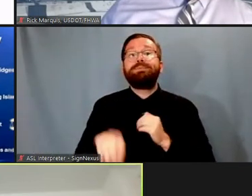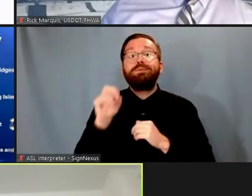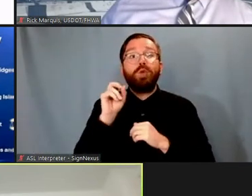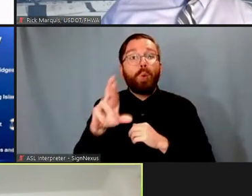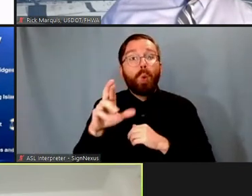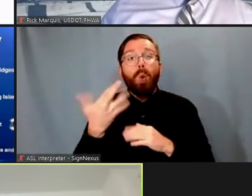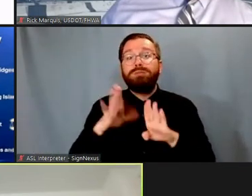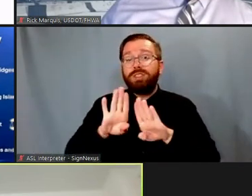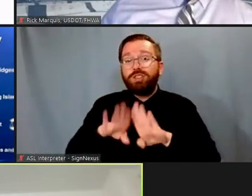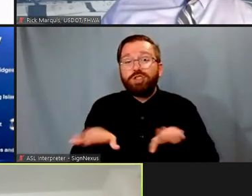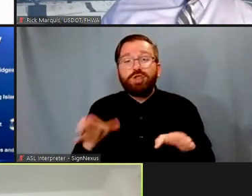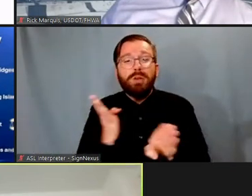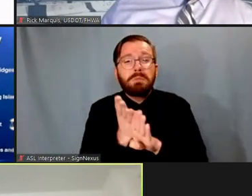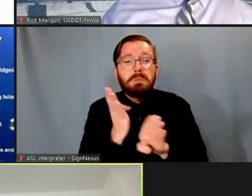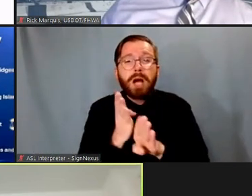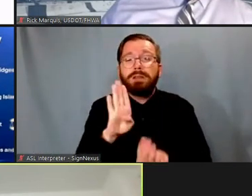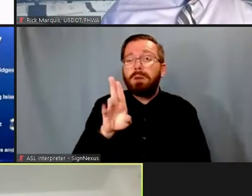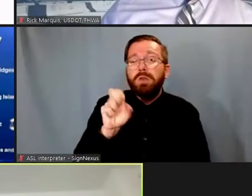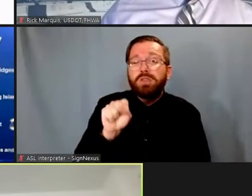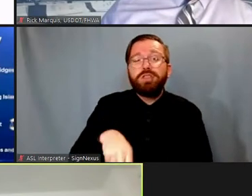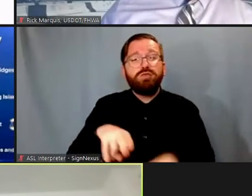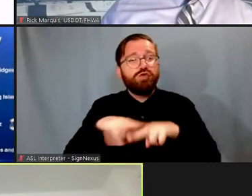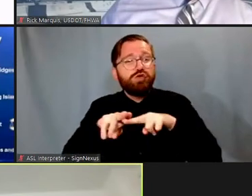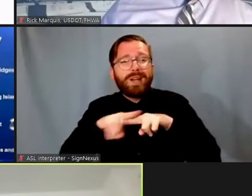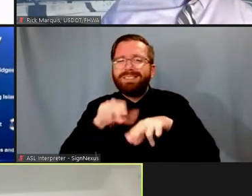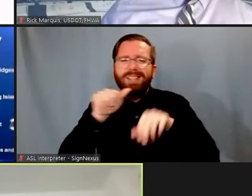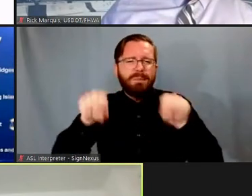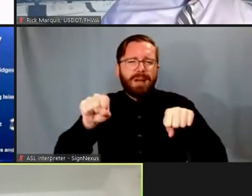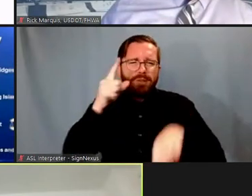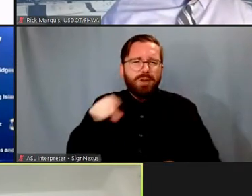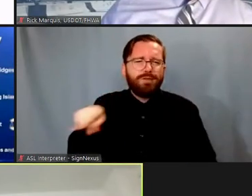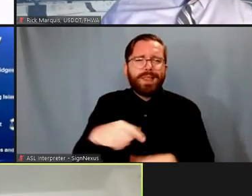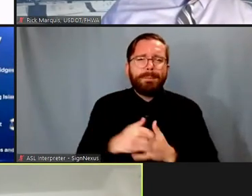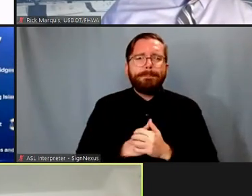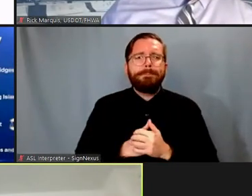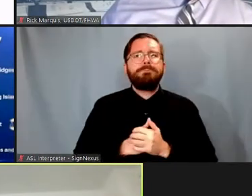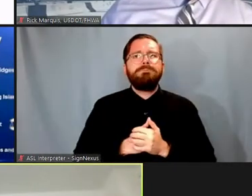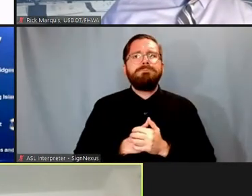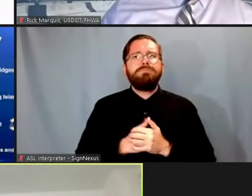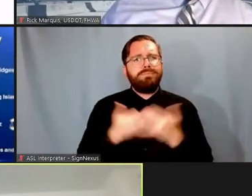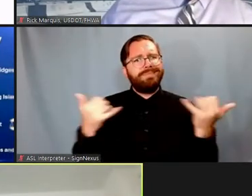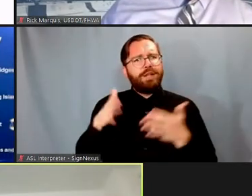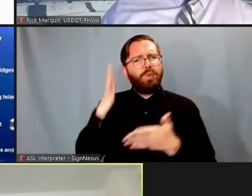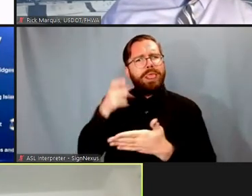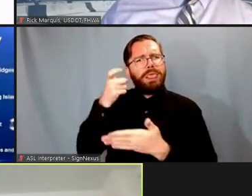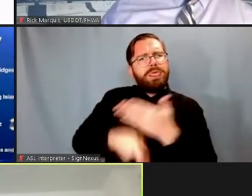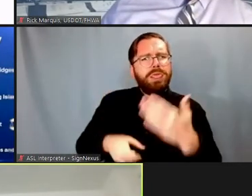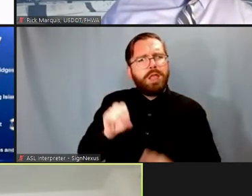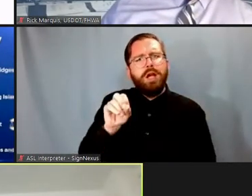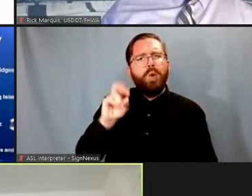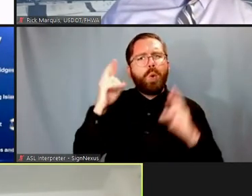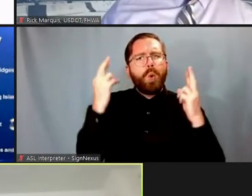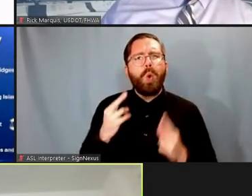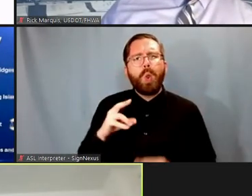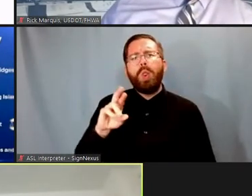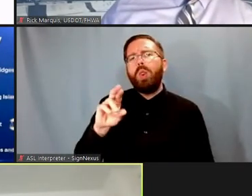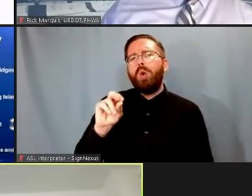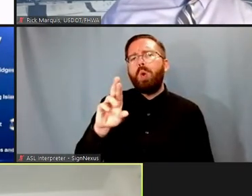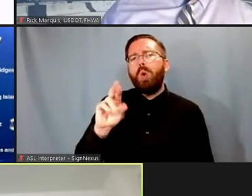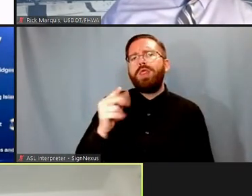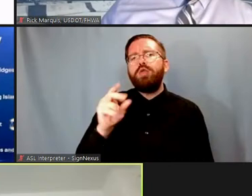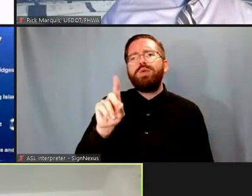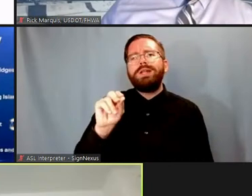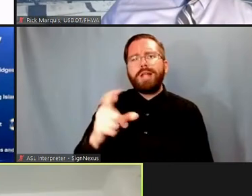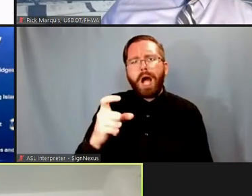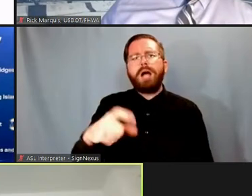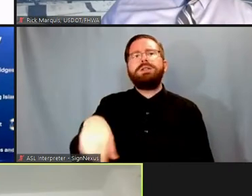for two to three plus hours each way is not possible for them you're going to tax orthodox jews who drive to brooklyn to buy kosher food and